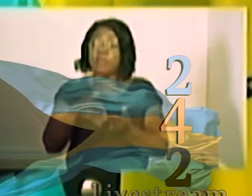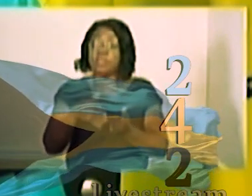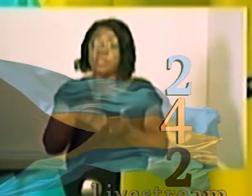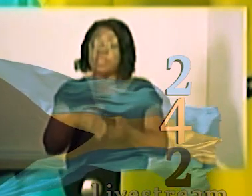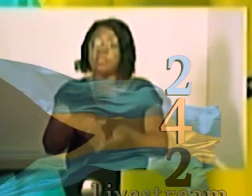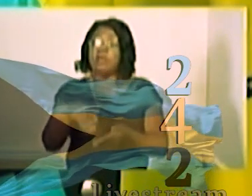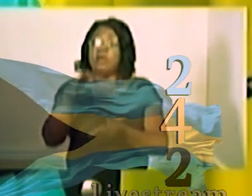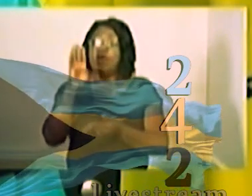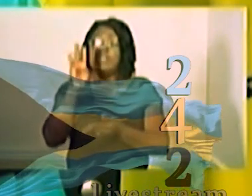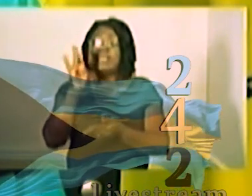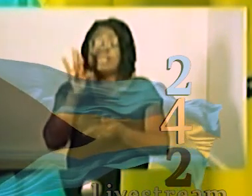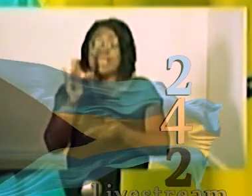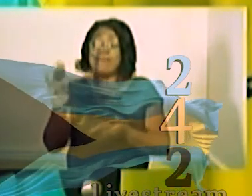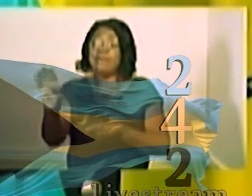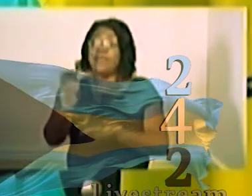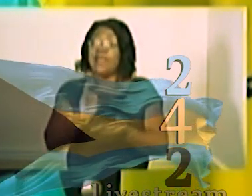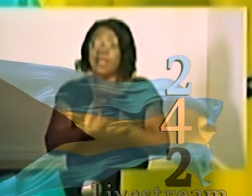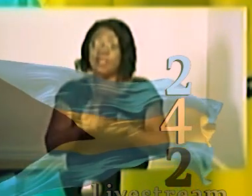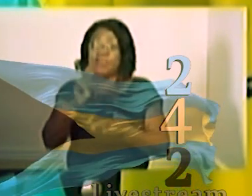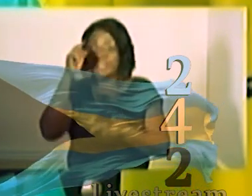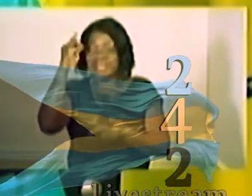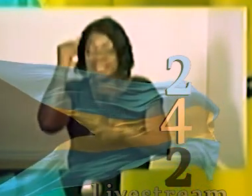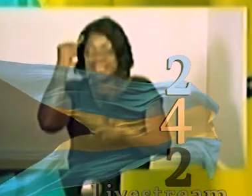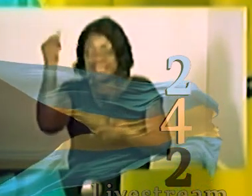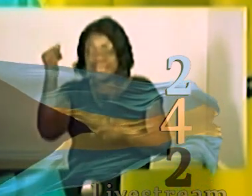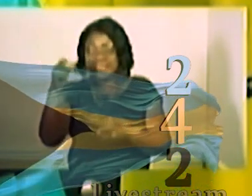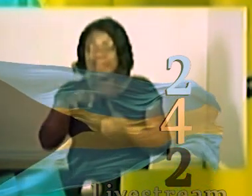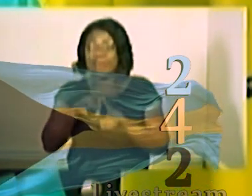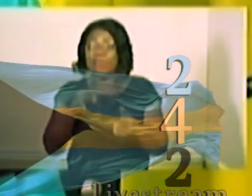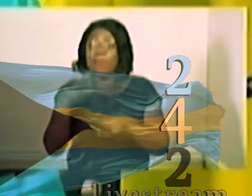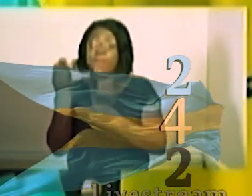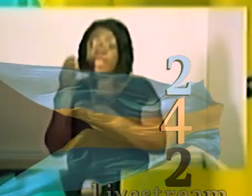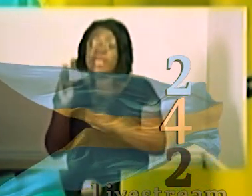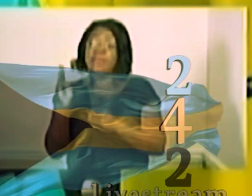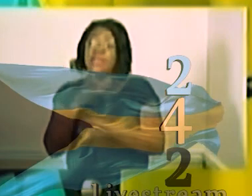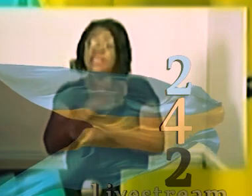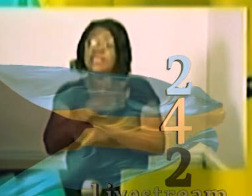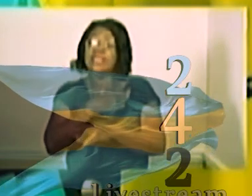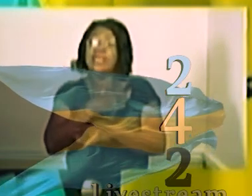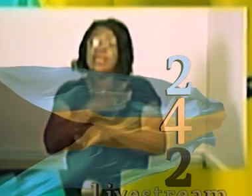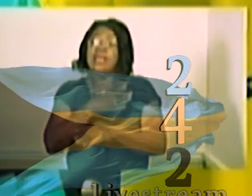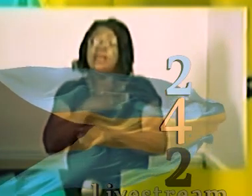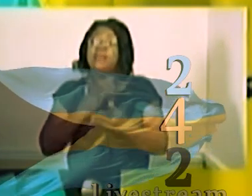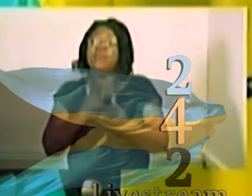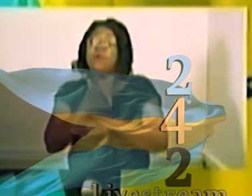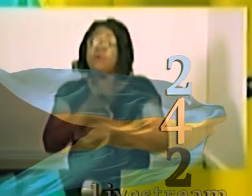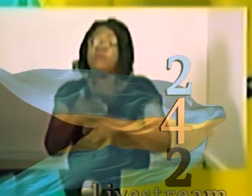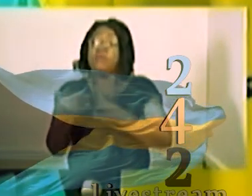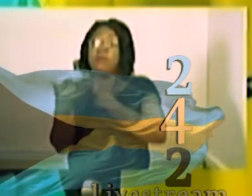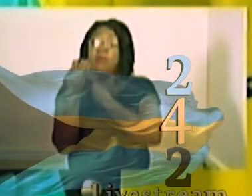2,700 suggestions from Bahamians and residents throughout our Bahamas.